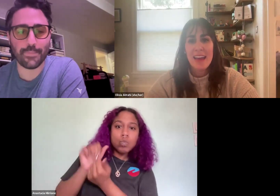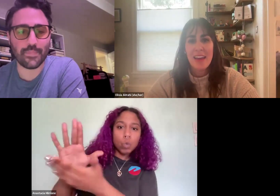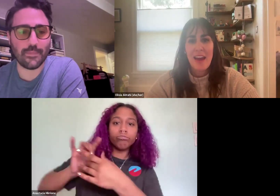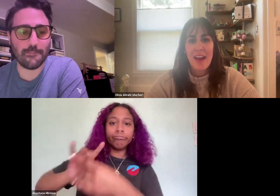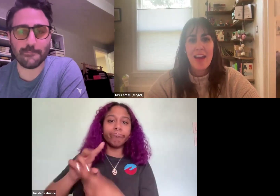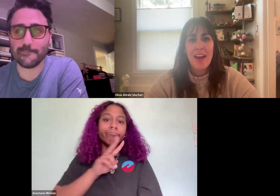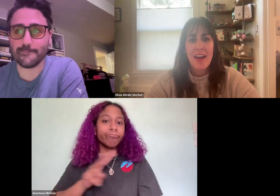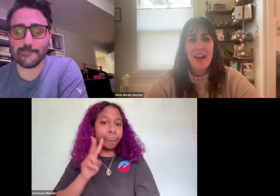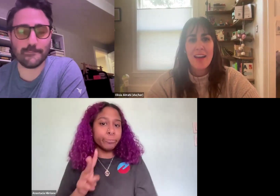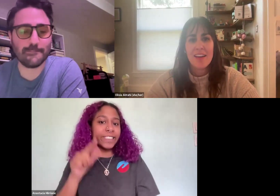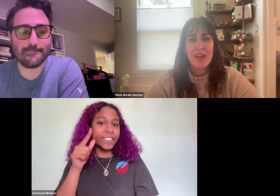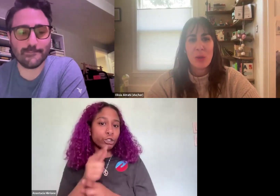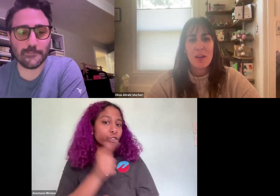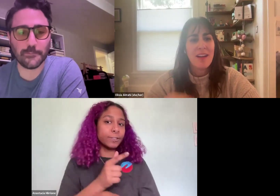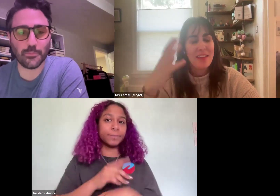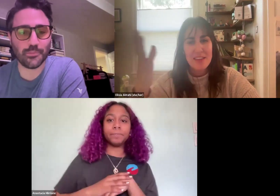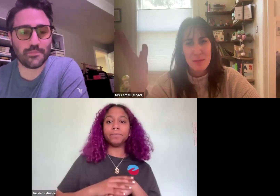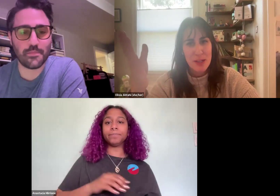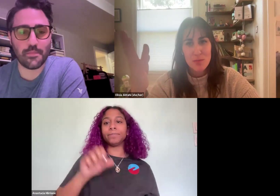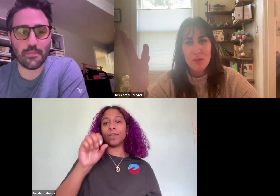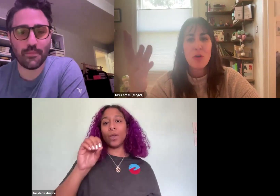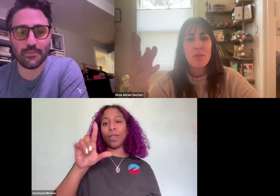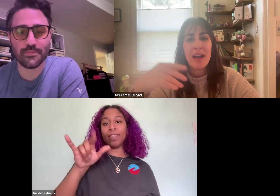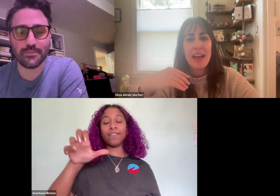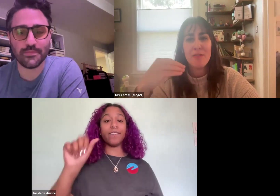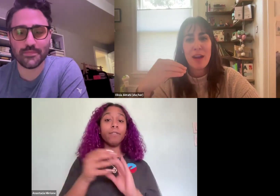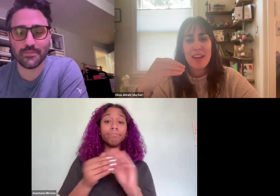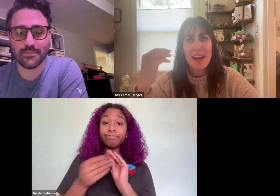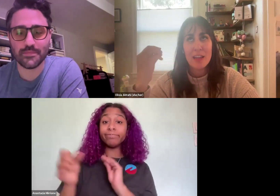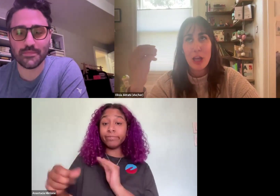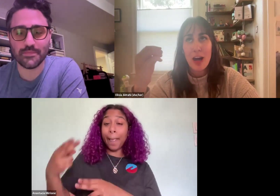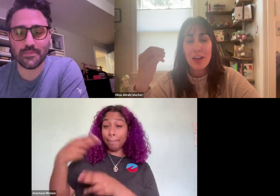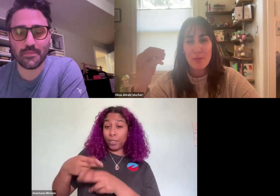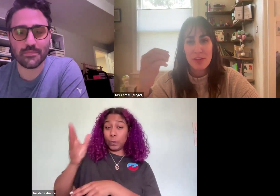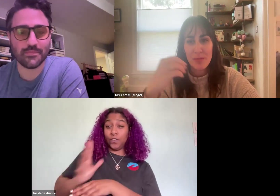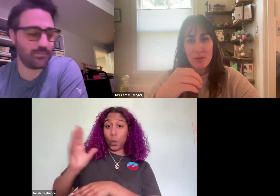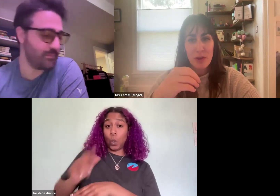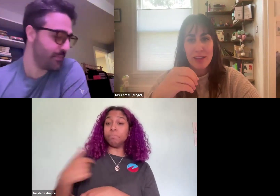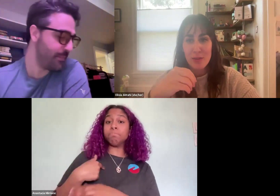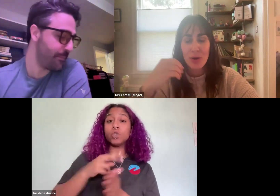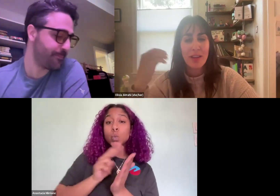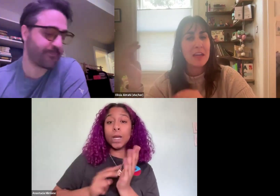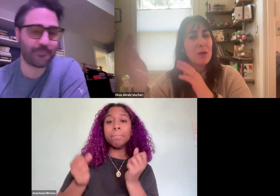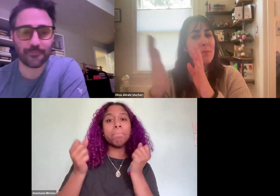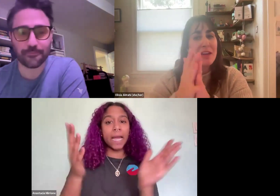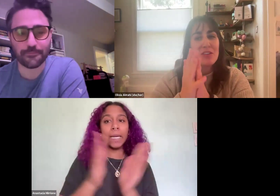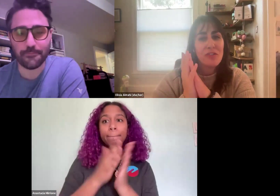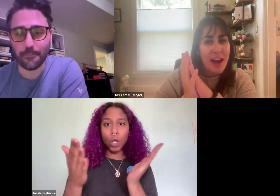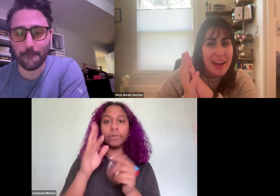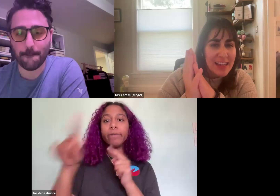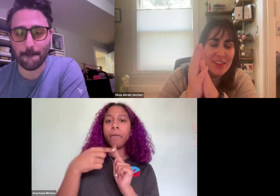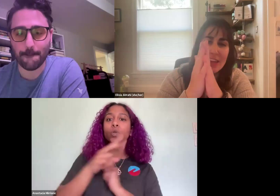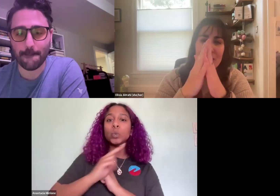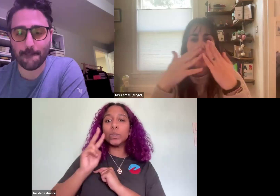Yeah, uh, this has been mentioned before, but I have read a lot of books about twins who are like